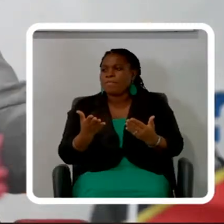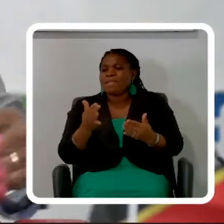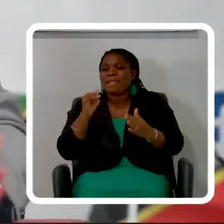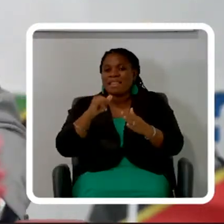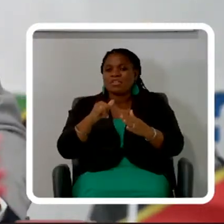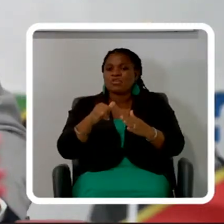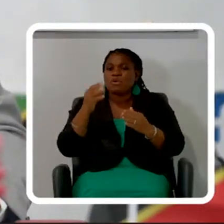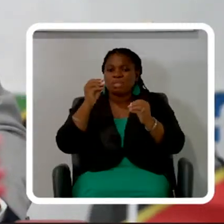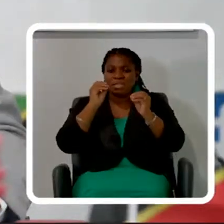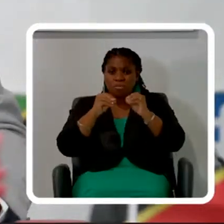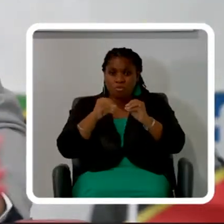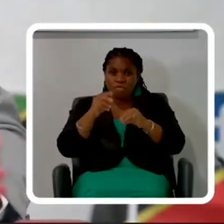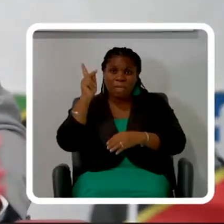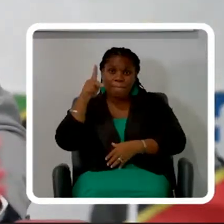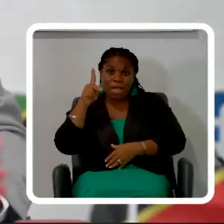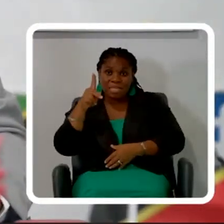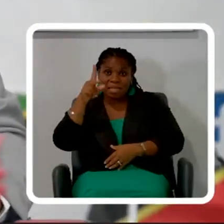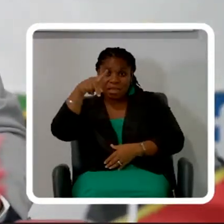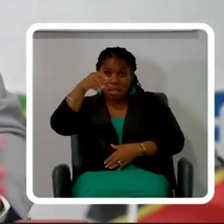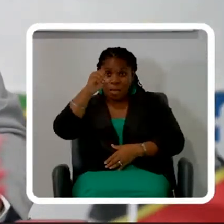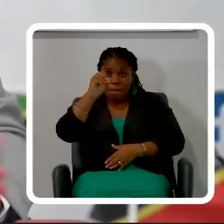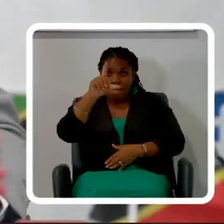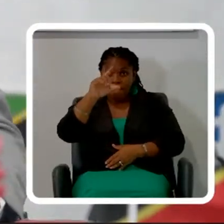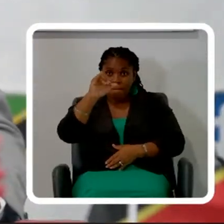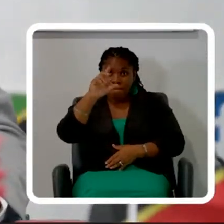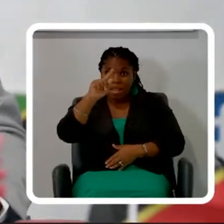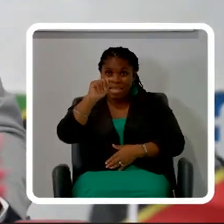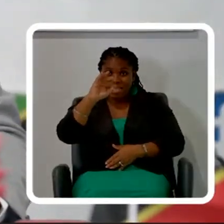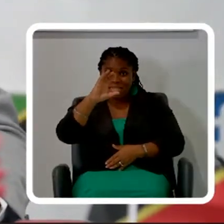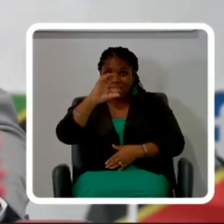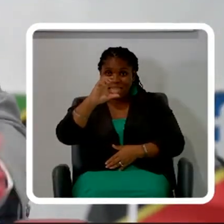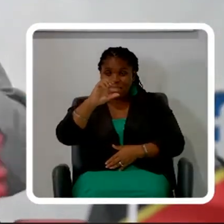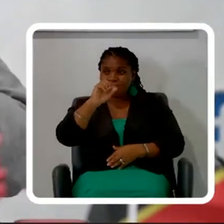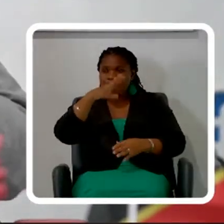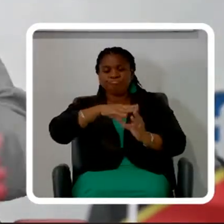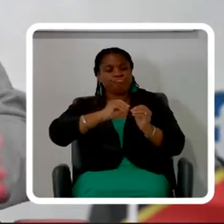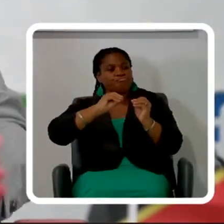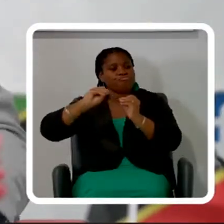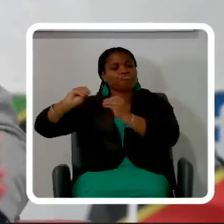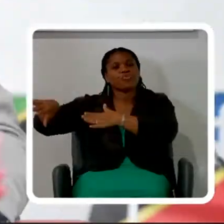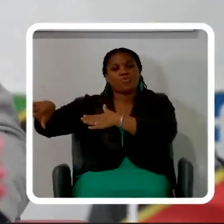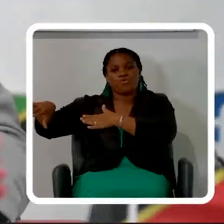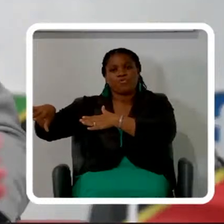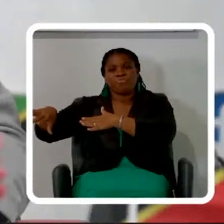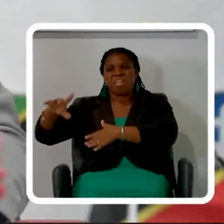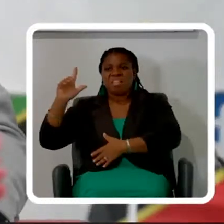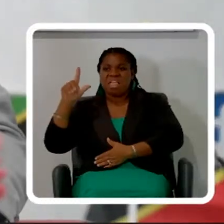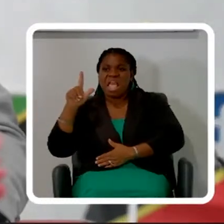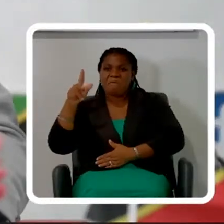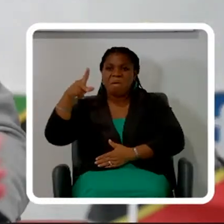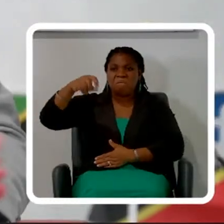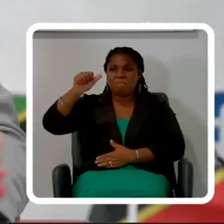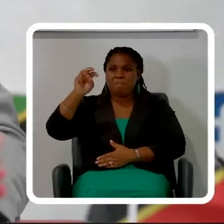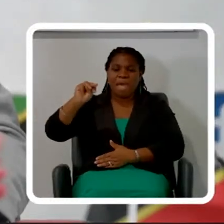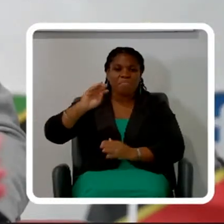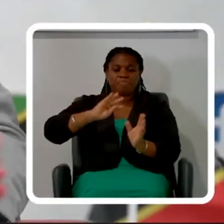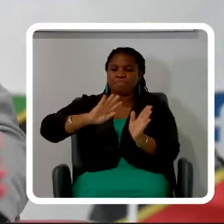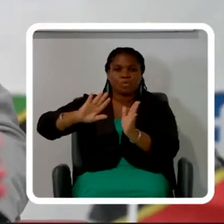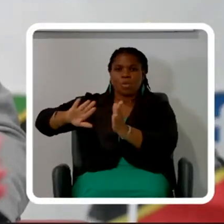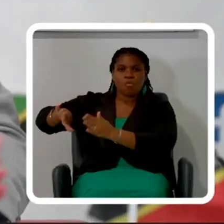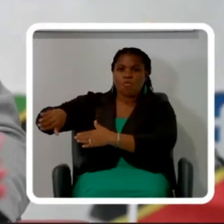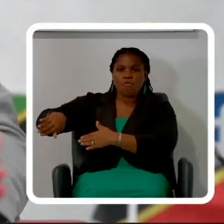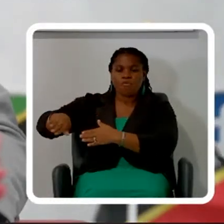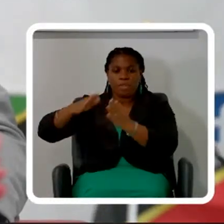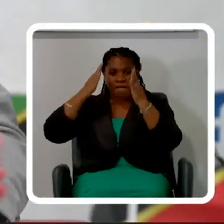petty politics out of it. And St. Kitts and Nevis must strive to become energy independent. That would be my thrust. And that is why I'll partner with